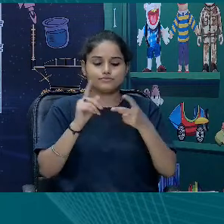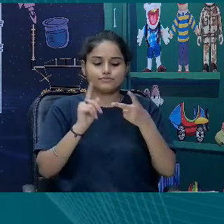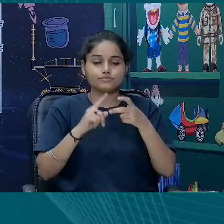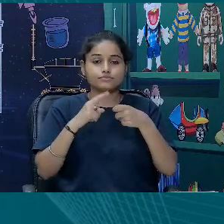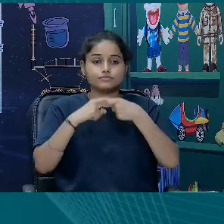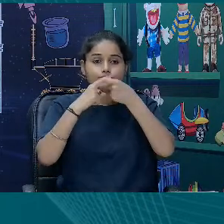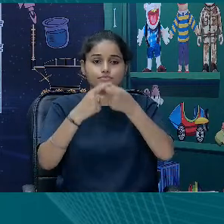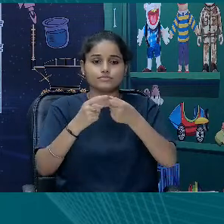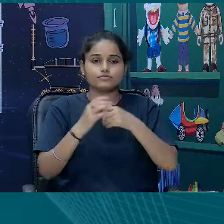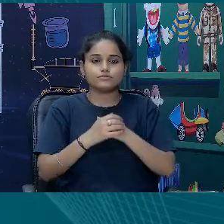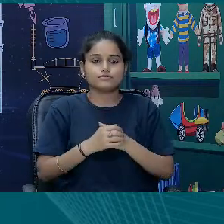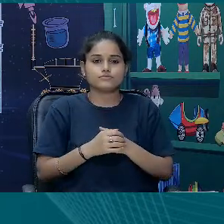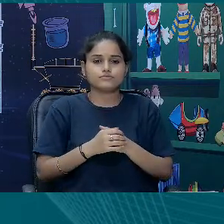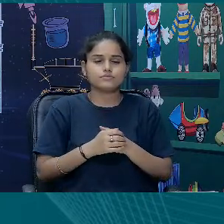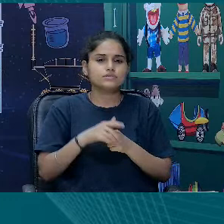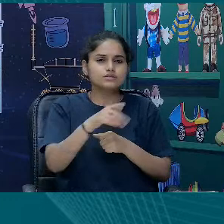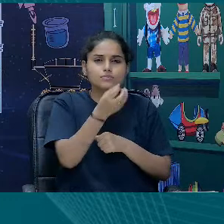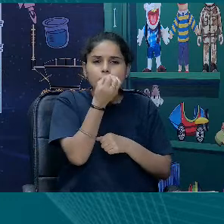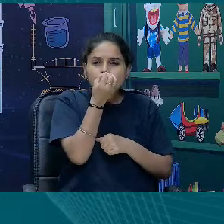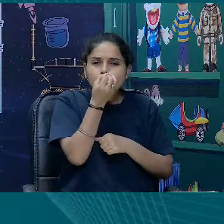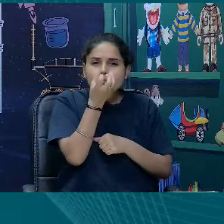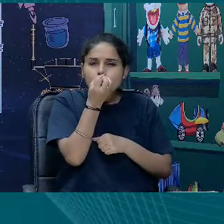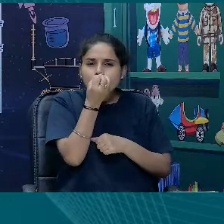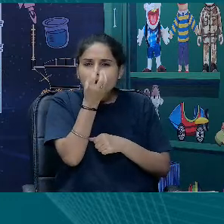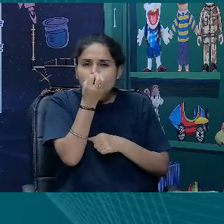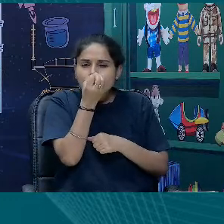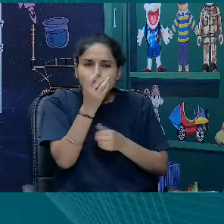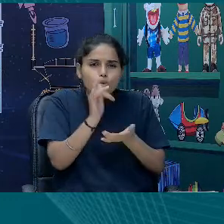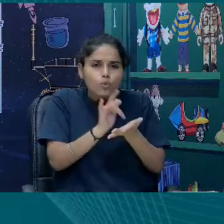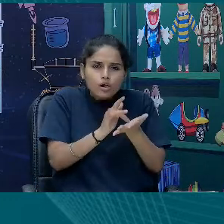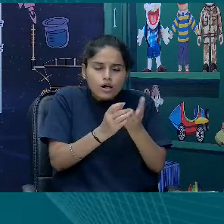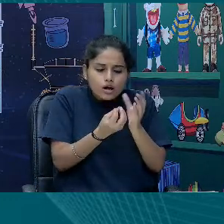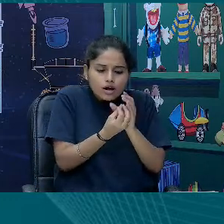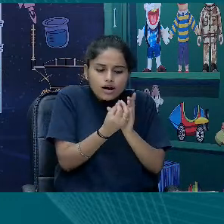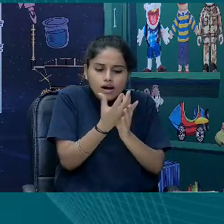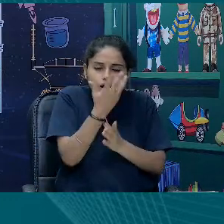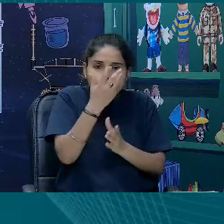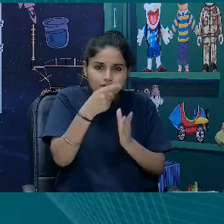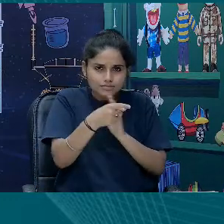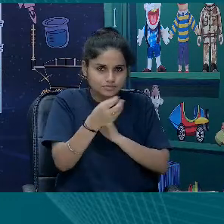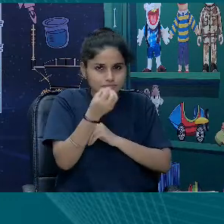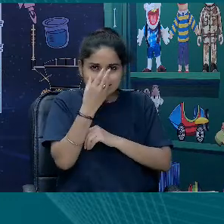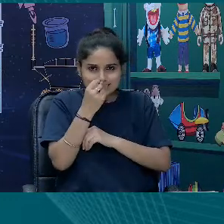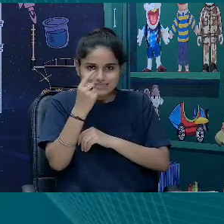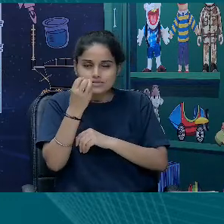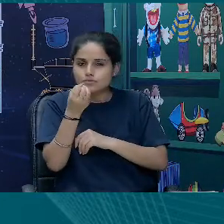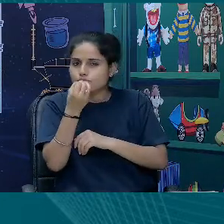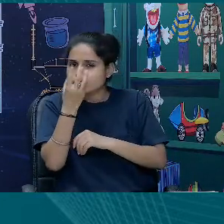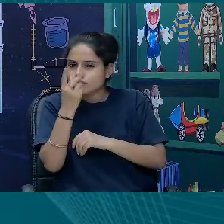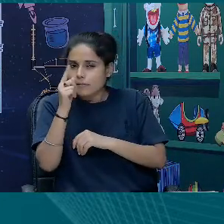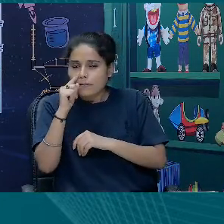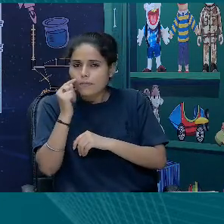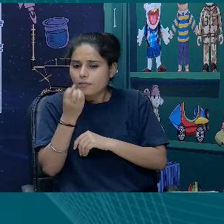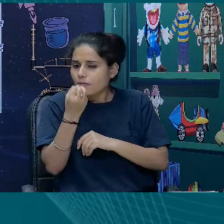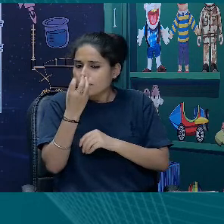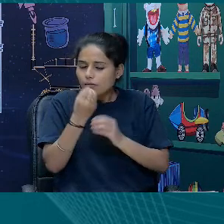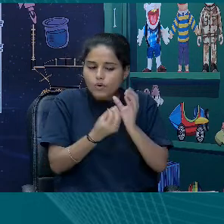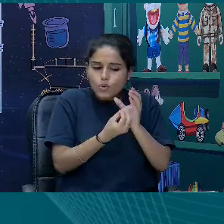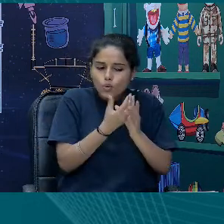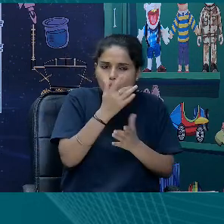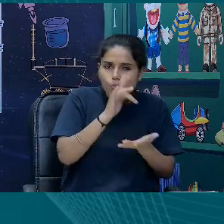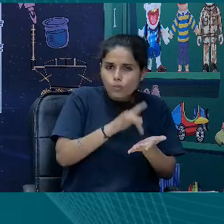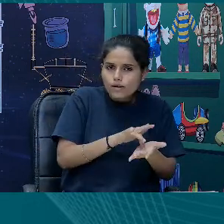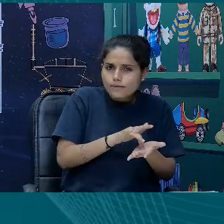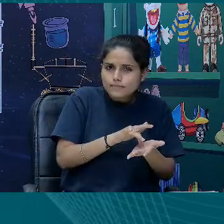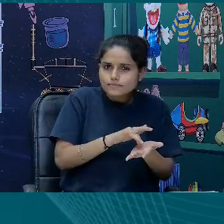question is, where do the marigold grow? Marigold is a flower, so you need to mention where do the